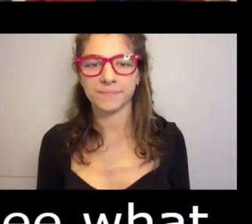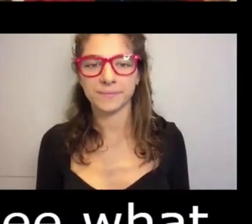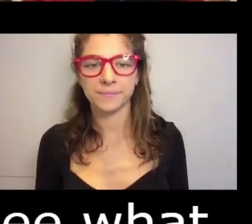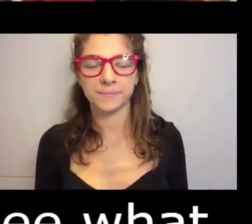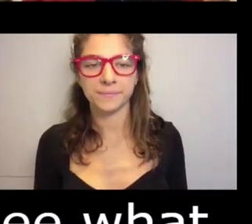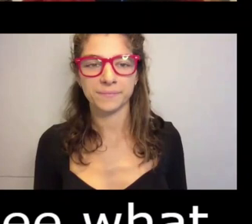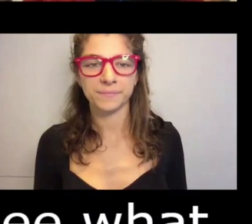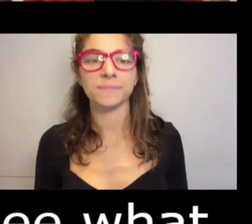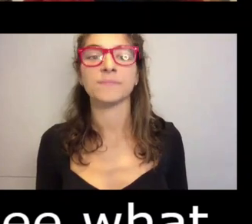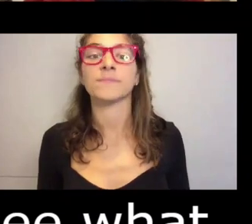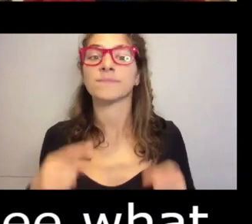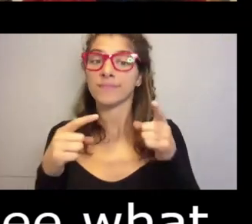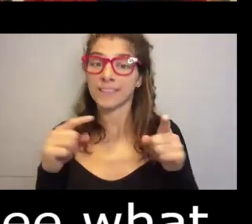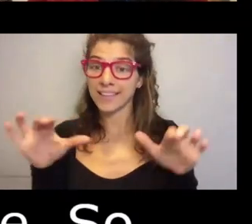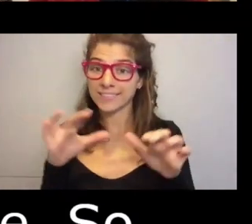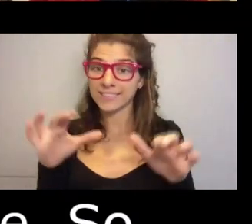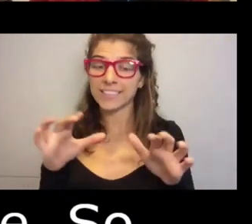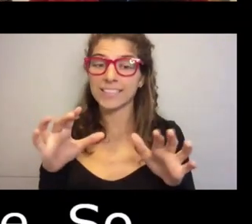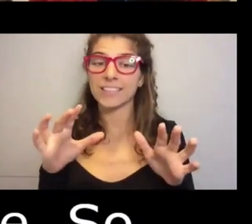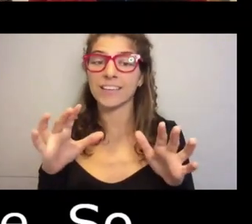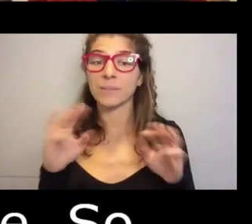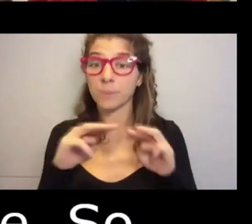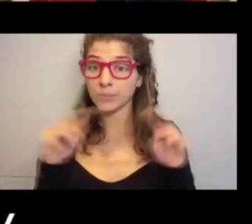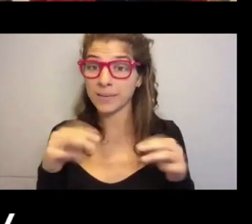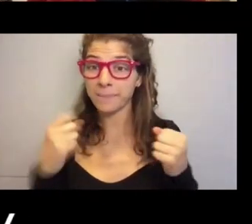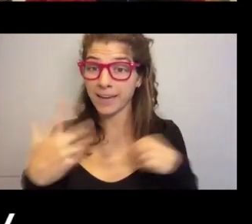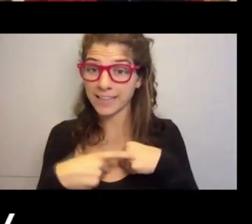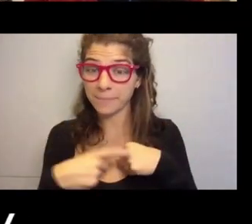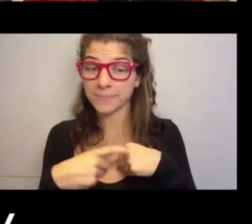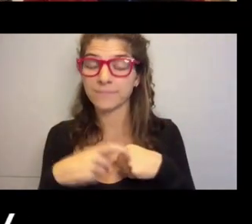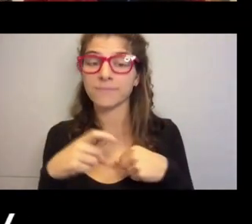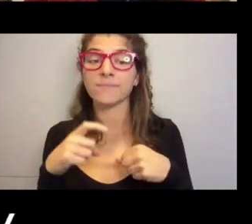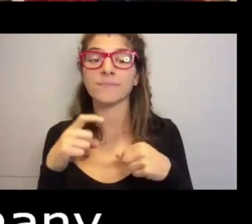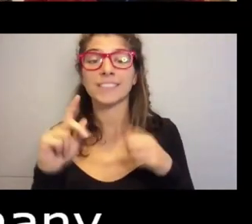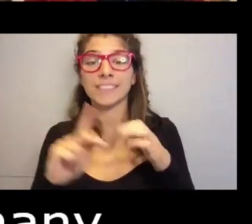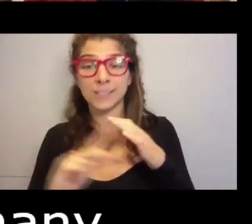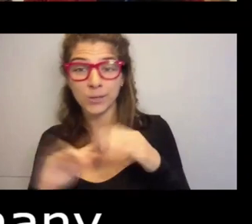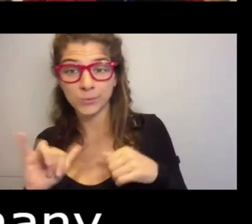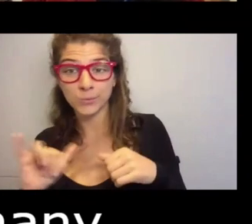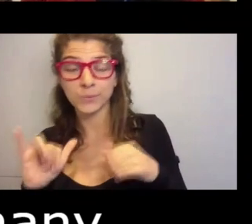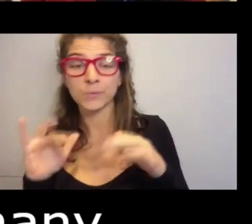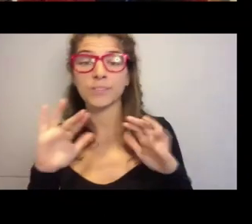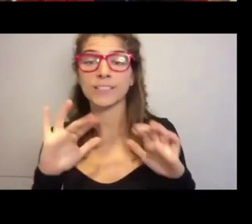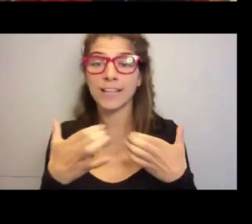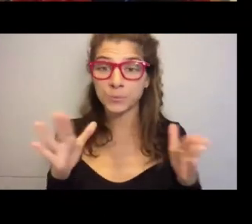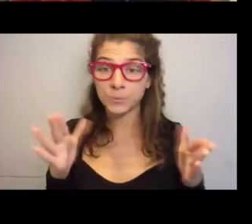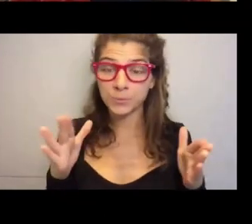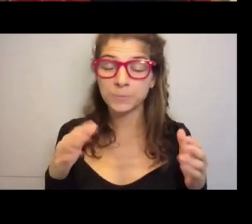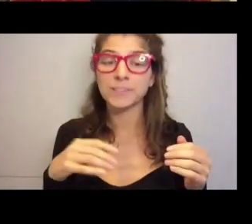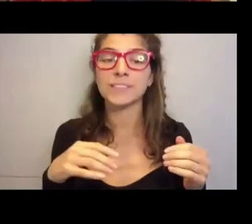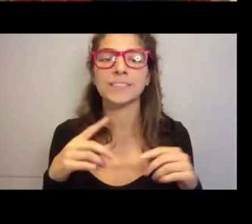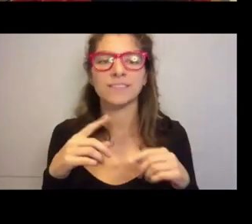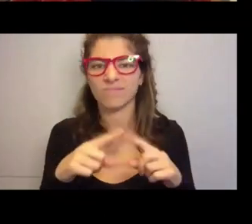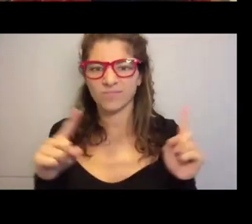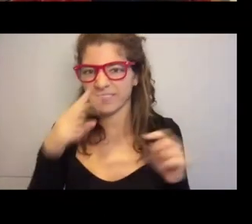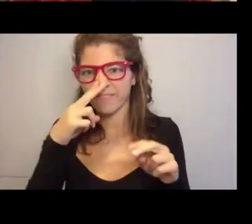So we have done this activity actually in the museum many times. We have done it in kindergarten classrooms. It's very